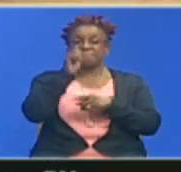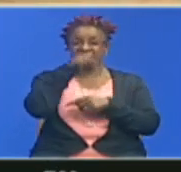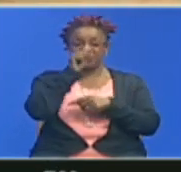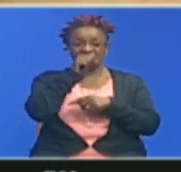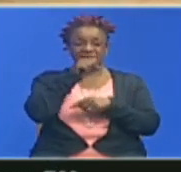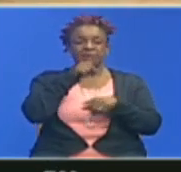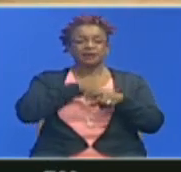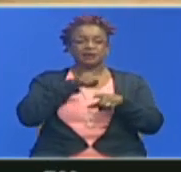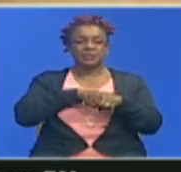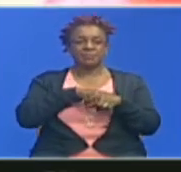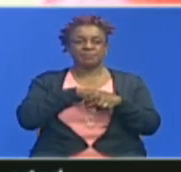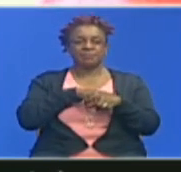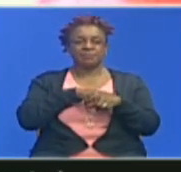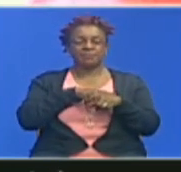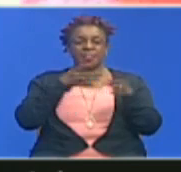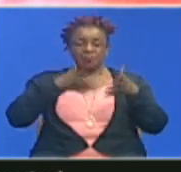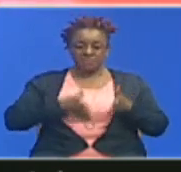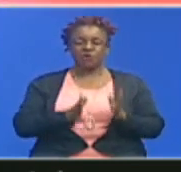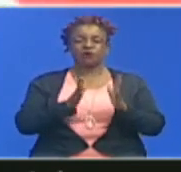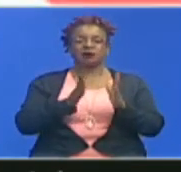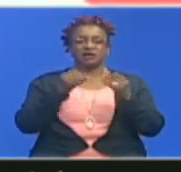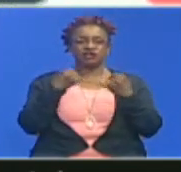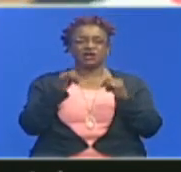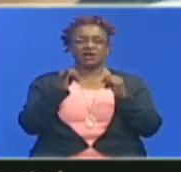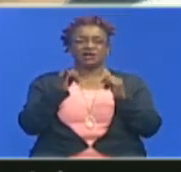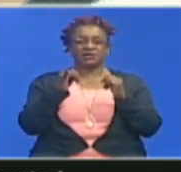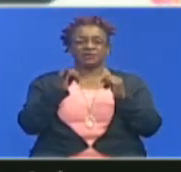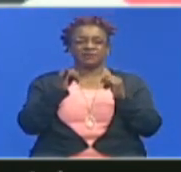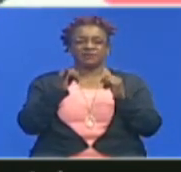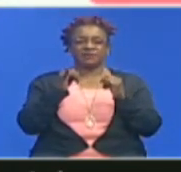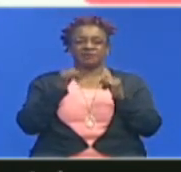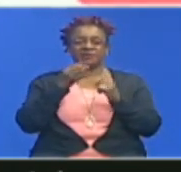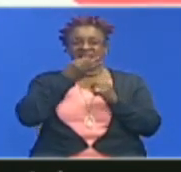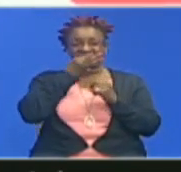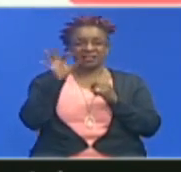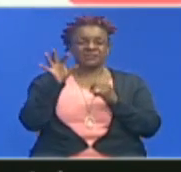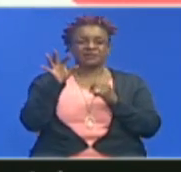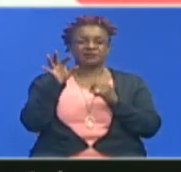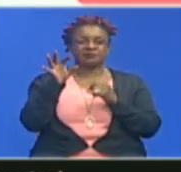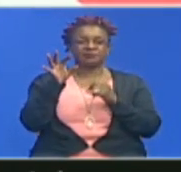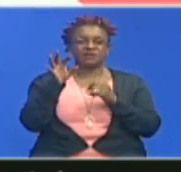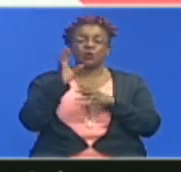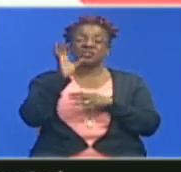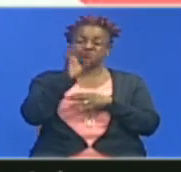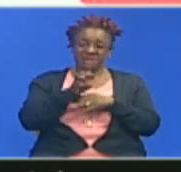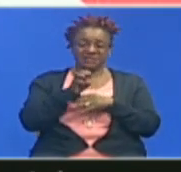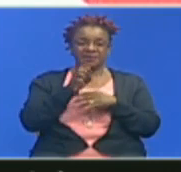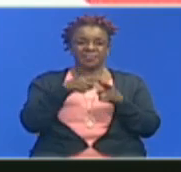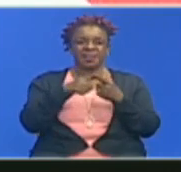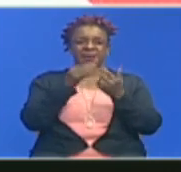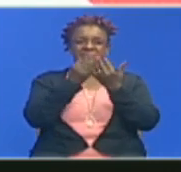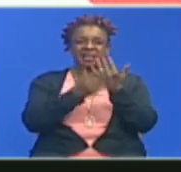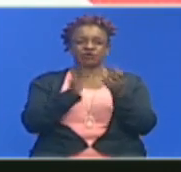ikisaliwa acharibu akate meno. Aliumwa na nguruwe, akawa na ufapulidi. Sasa wakati